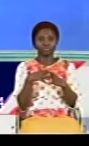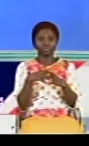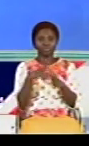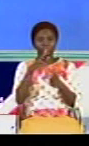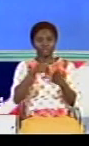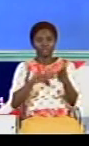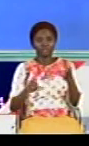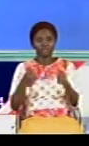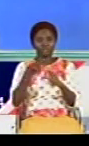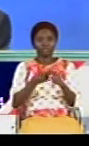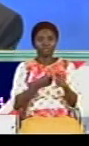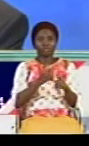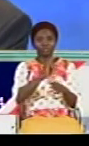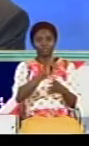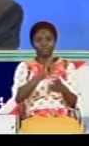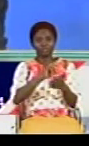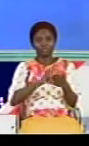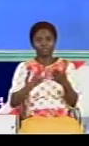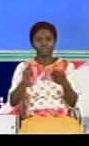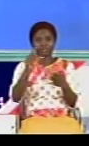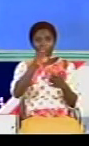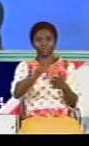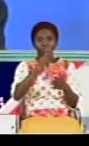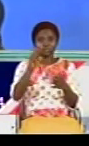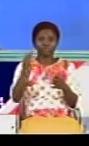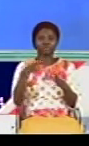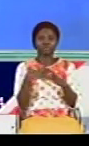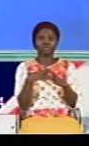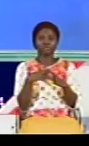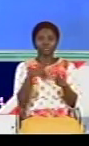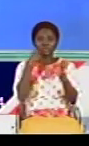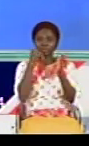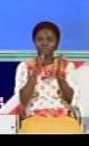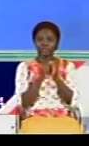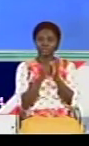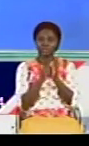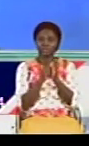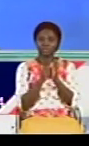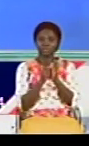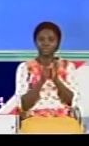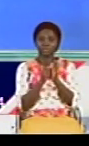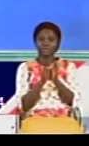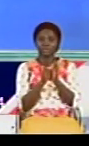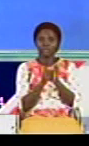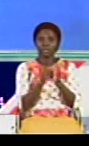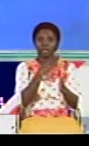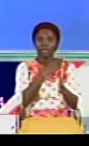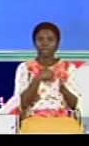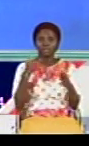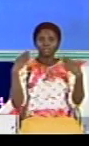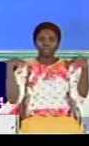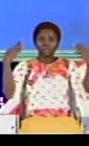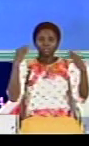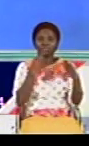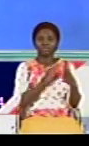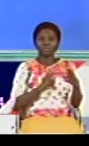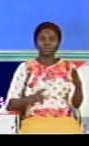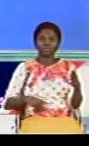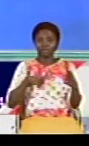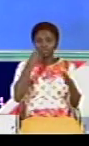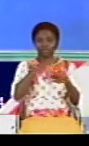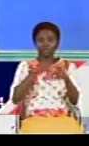verse 32. It says in verse 32, and the angel of the Lord said unto him, unto